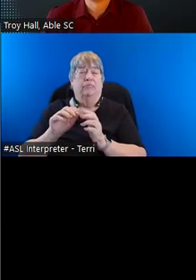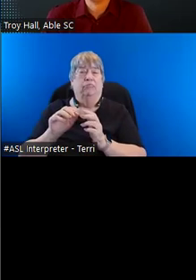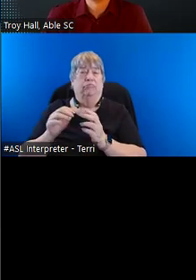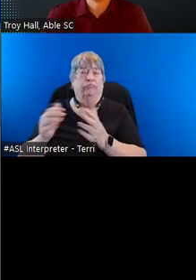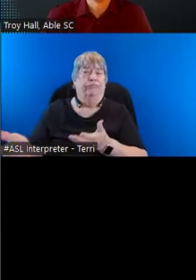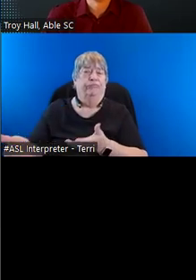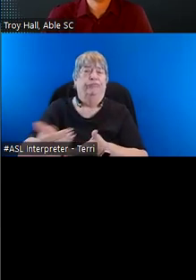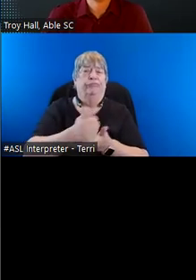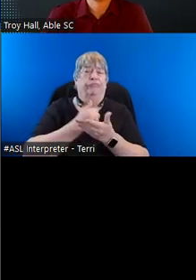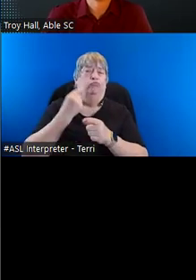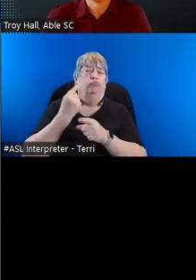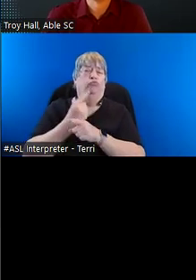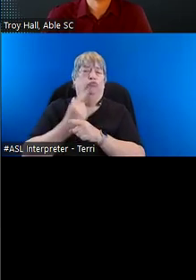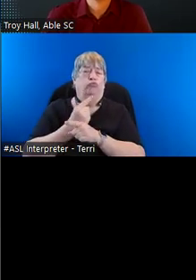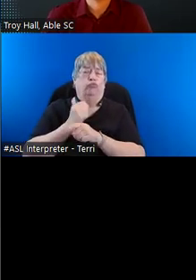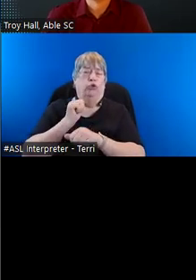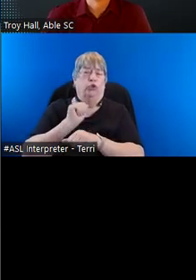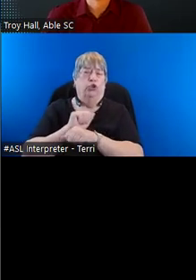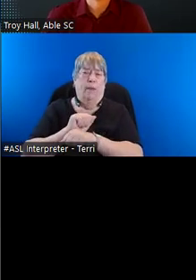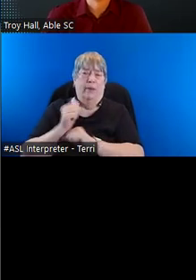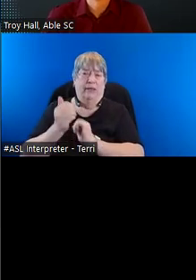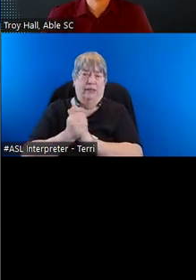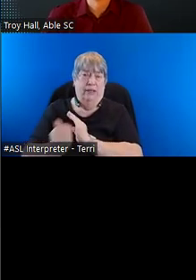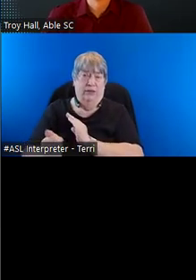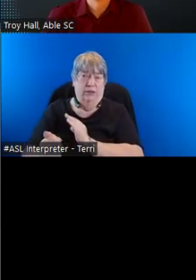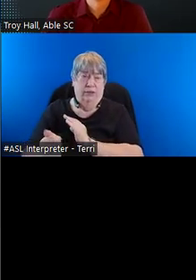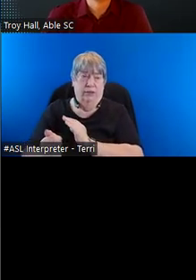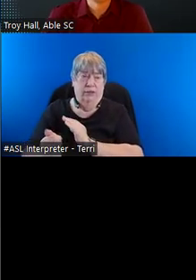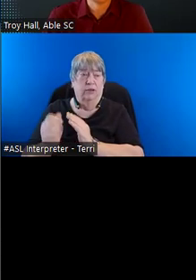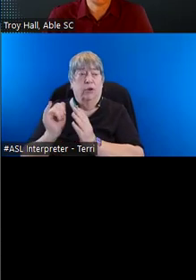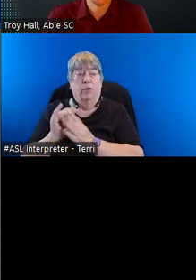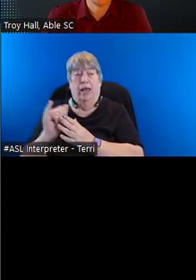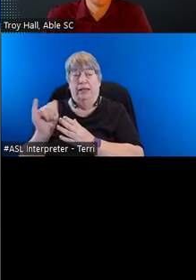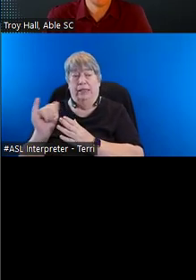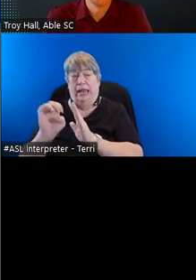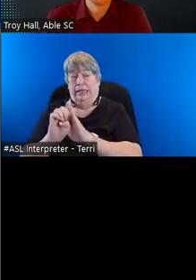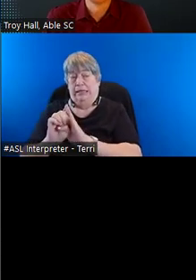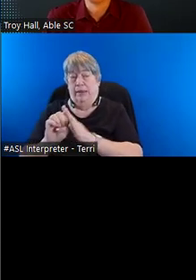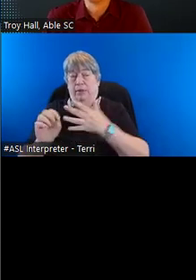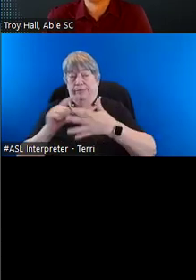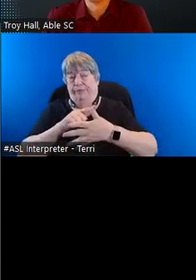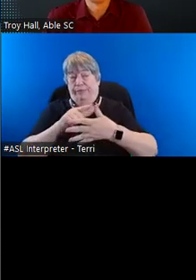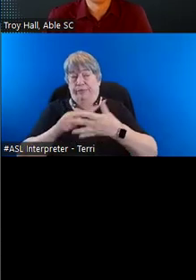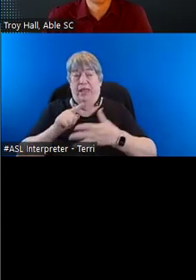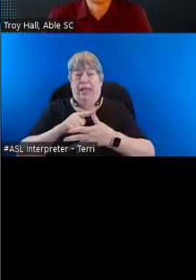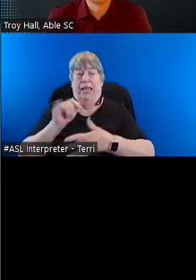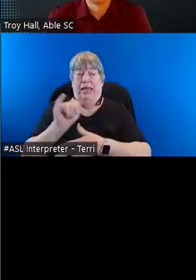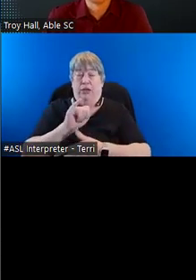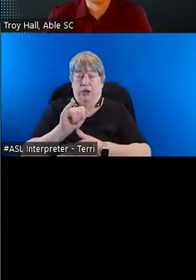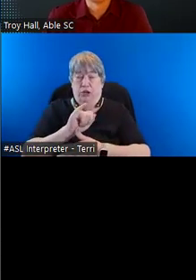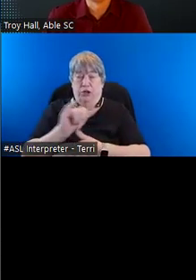practical employment skills. Okay, so this is an internship. This is an